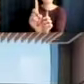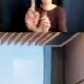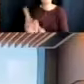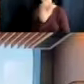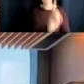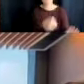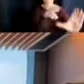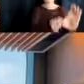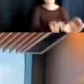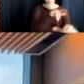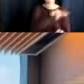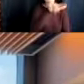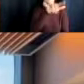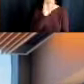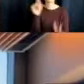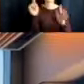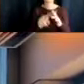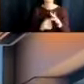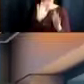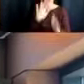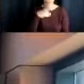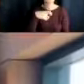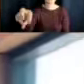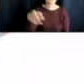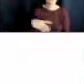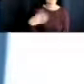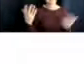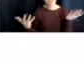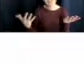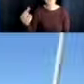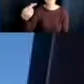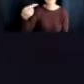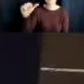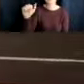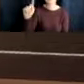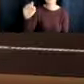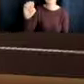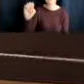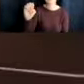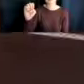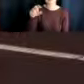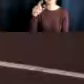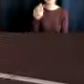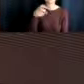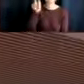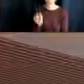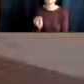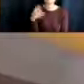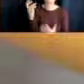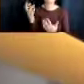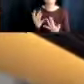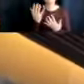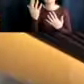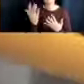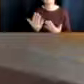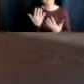of your journey. And just because you're at the gate you actually get to spend a lot of time waiting with all